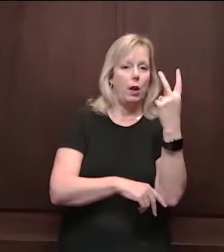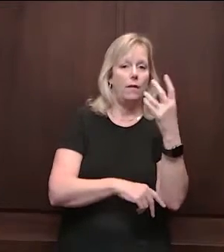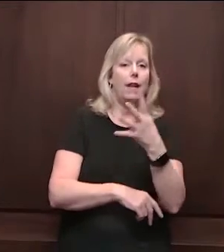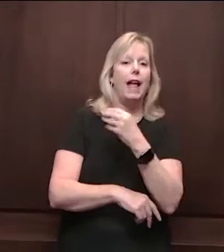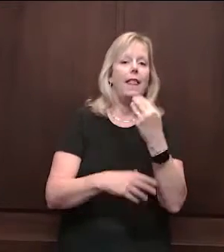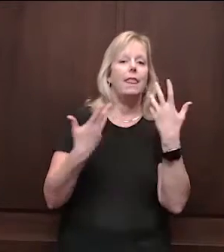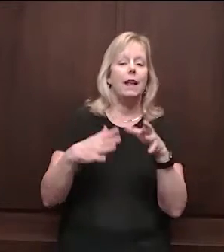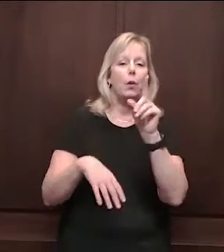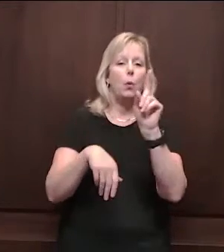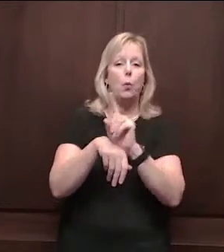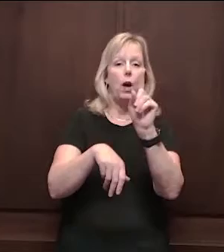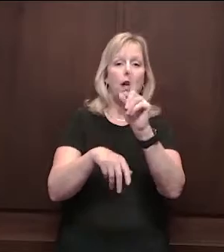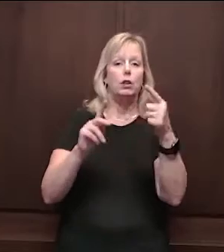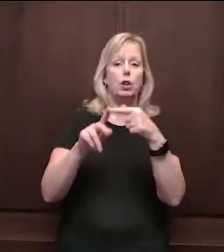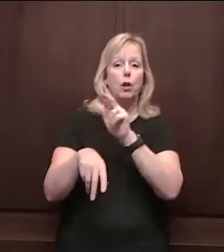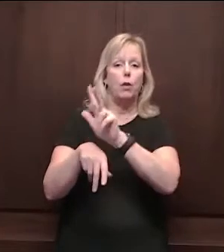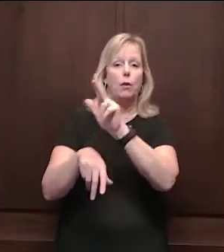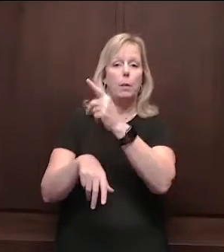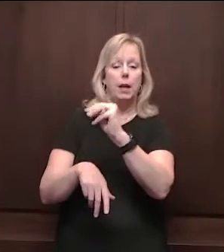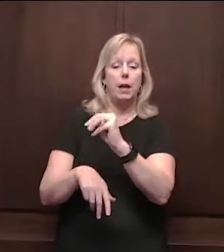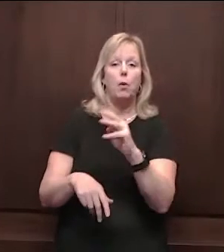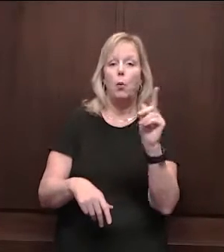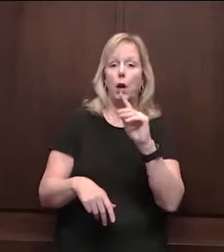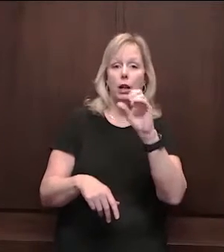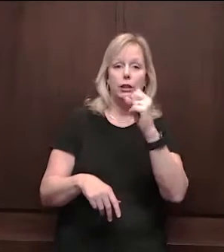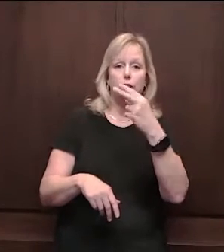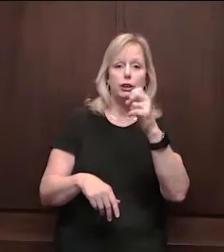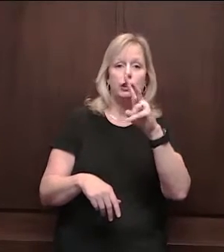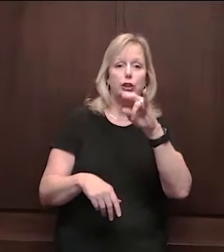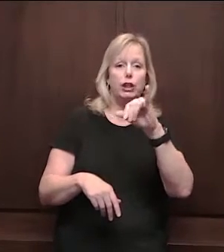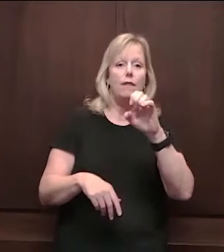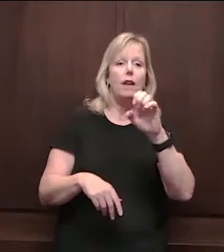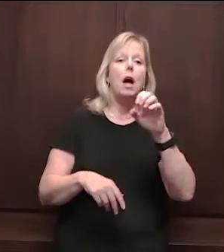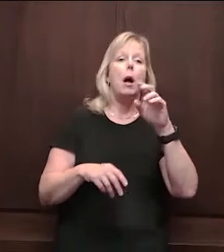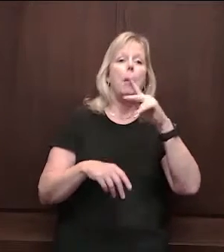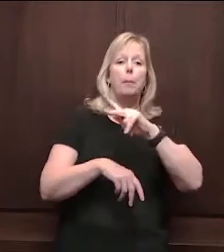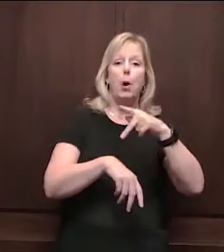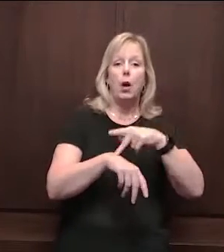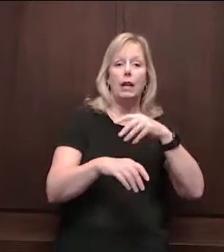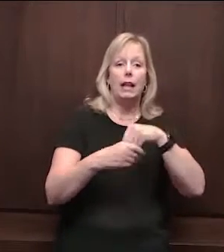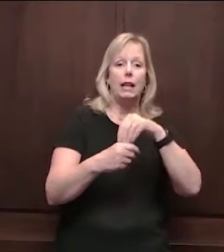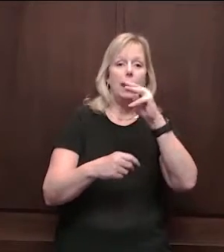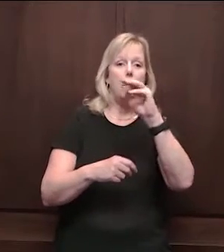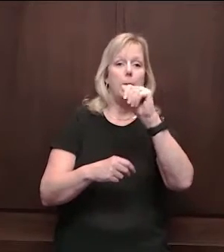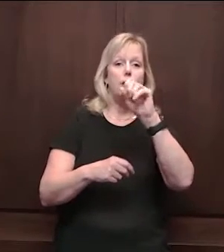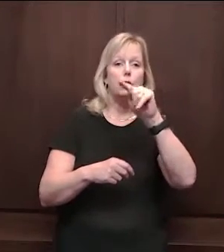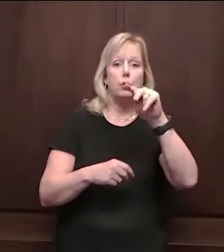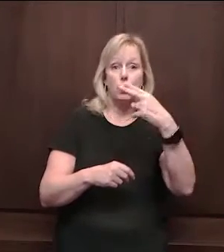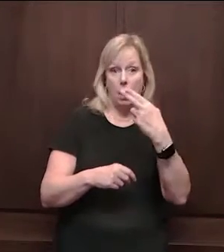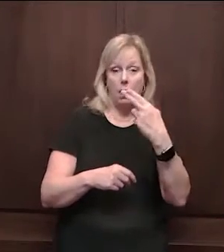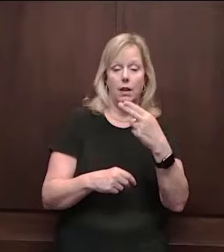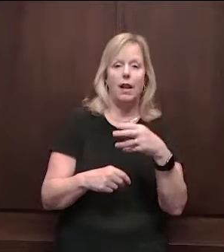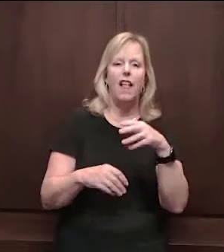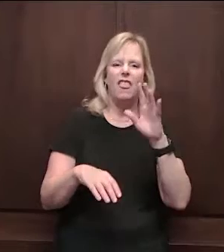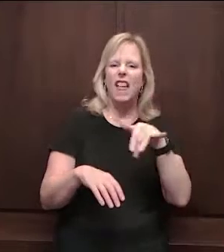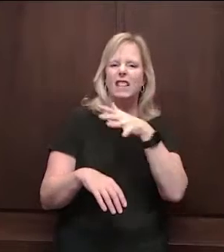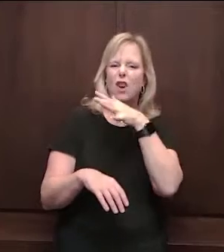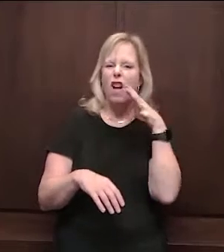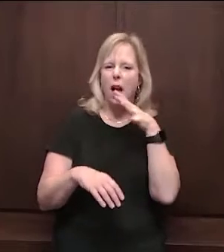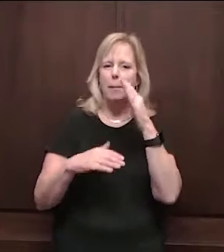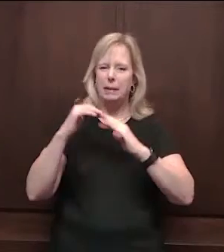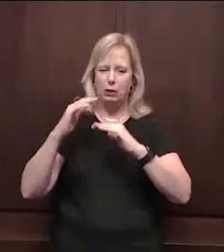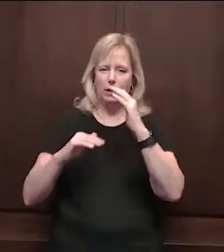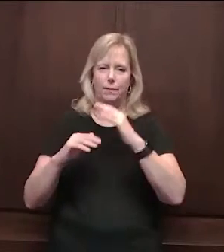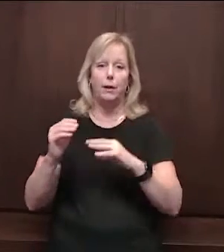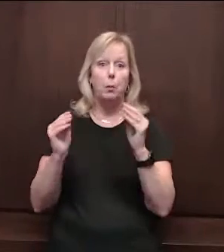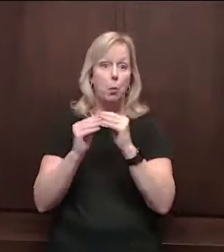to 3 p.m. at Chevy Park in Muscuda. It is at the Ag Building. For more information on those